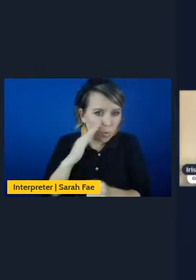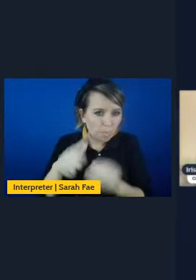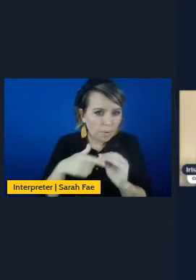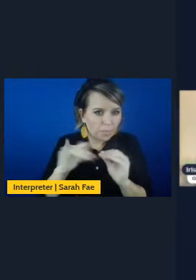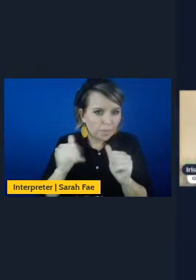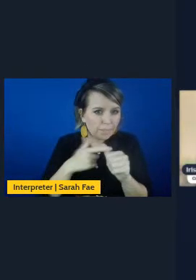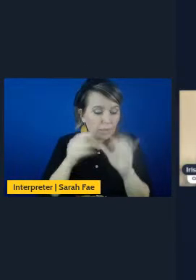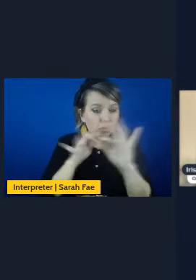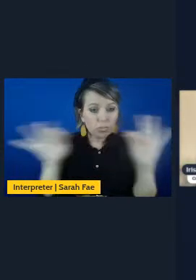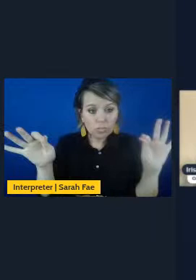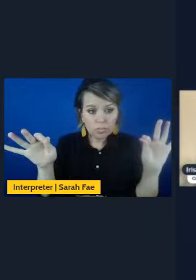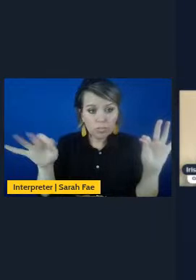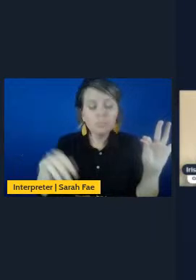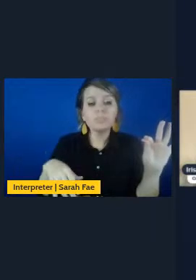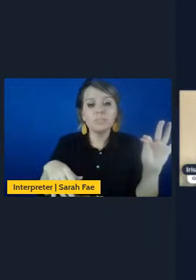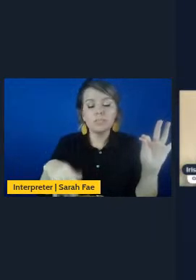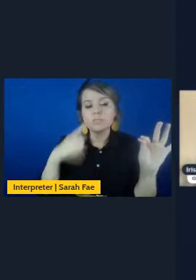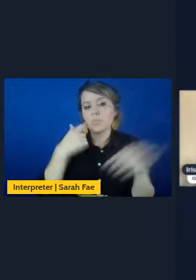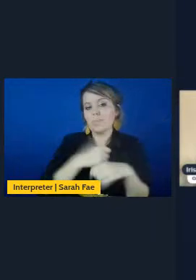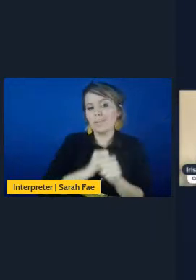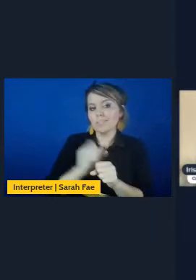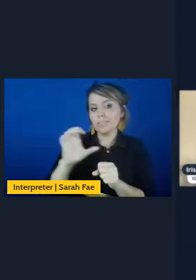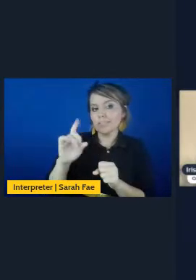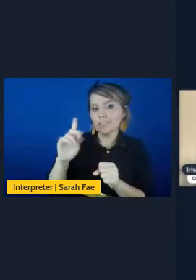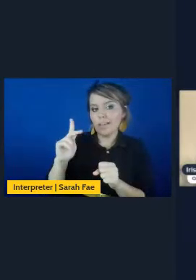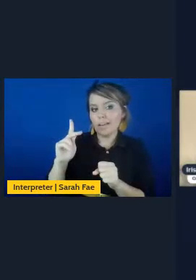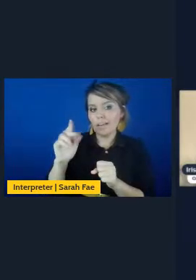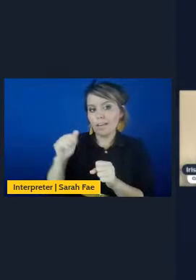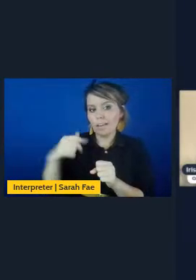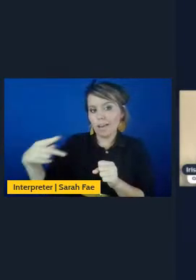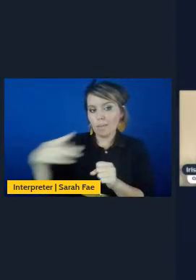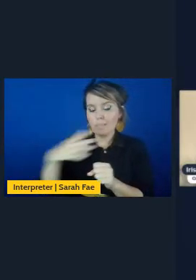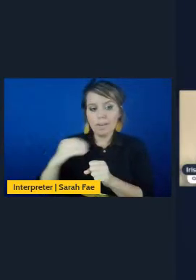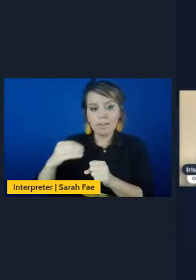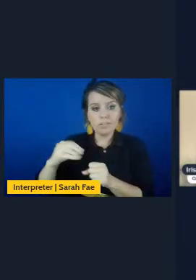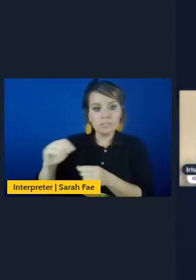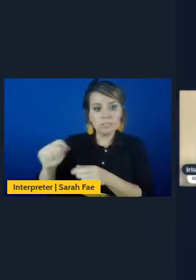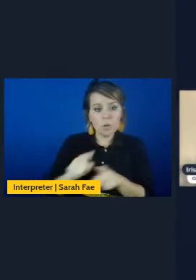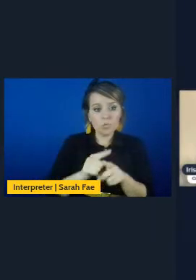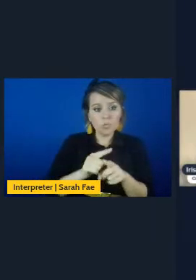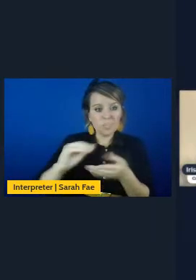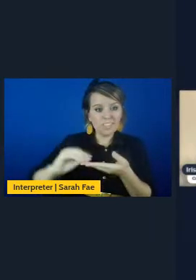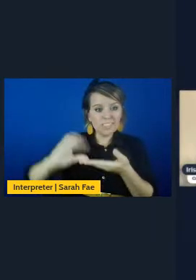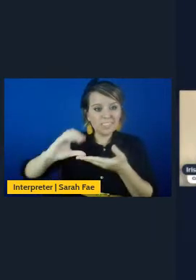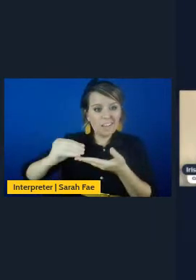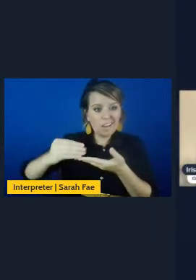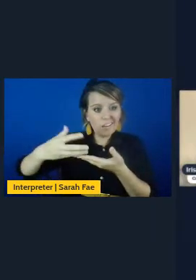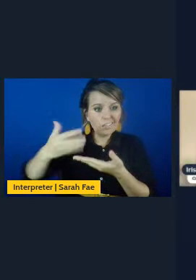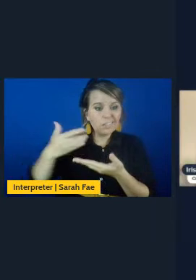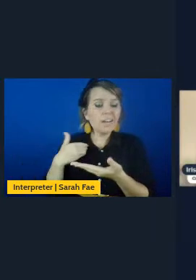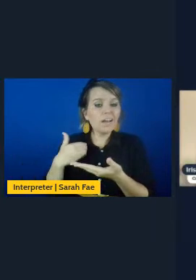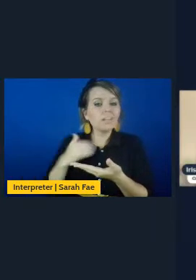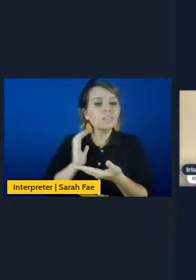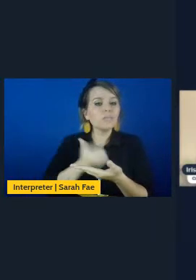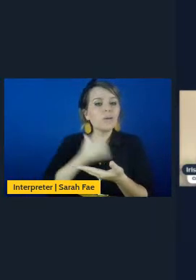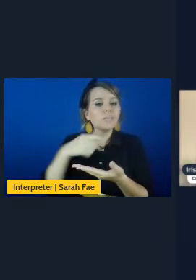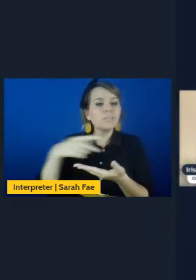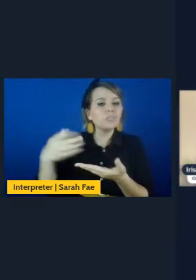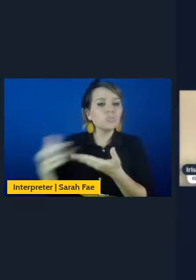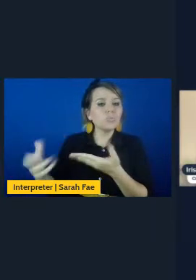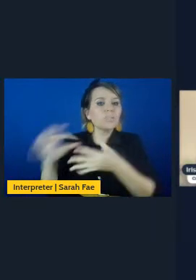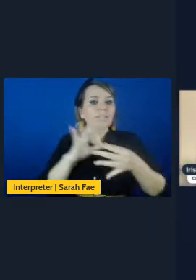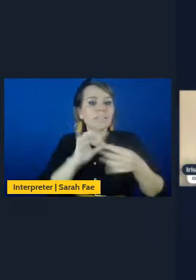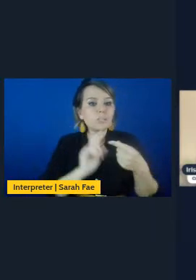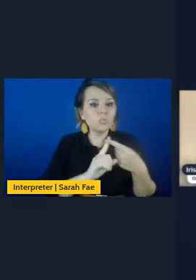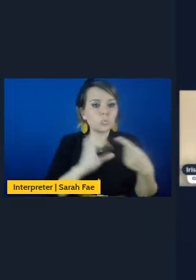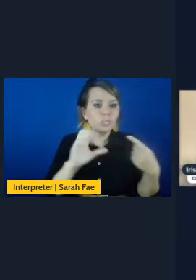the CDK app and also the stack, which contains our application resources linked to the CDK app.